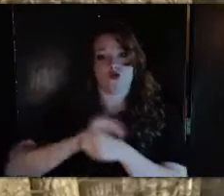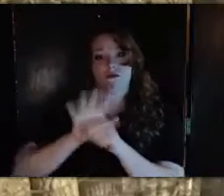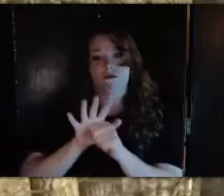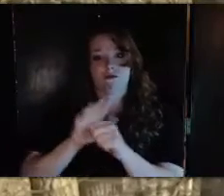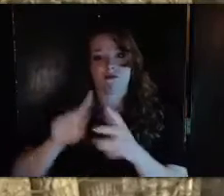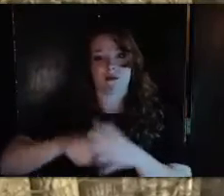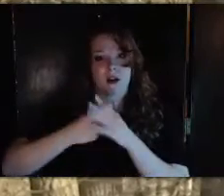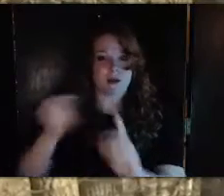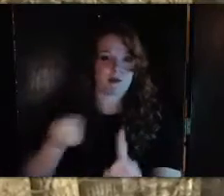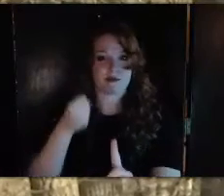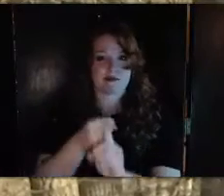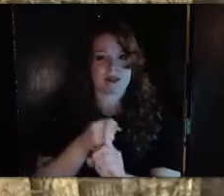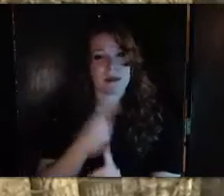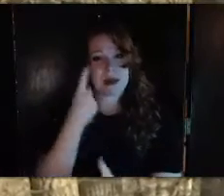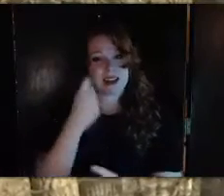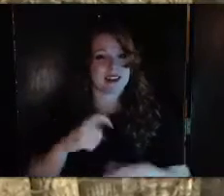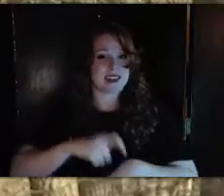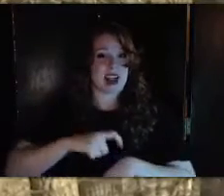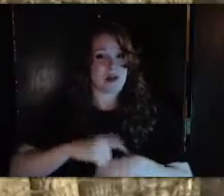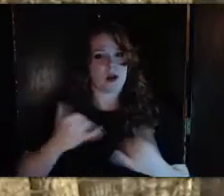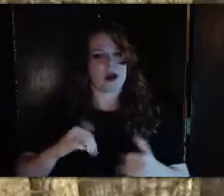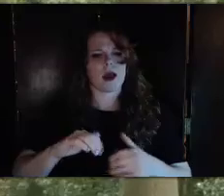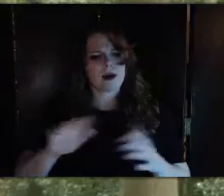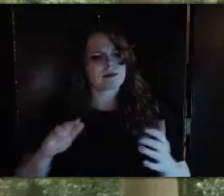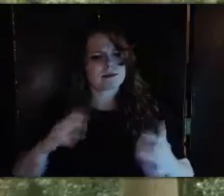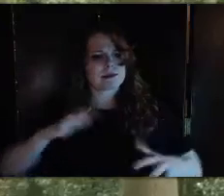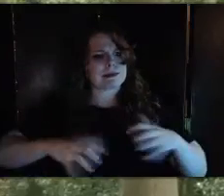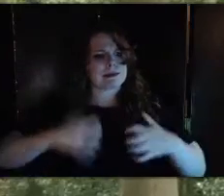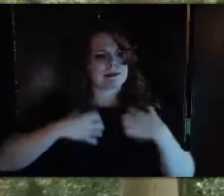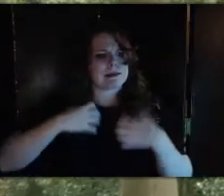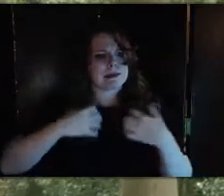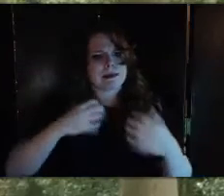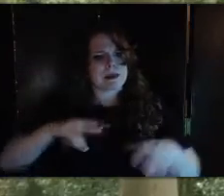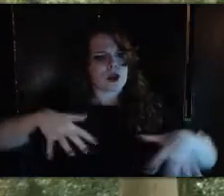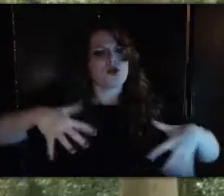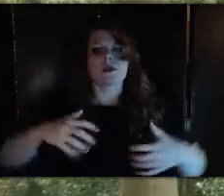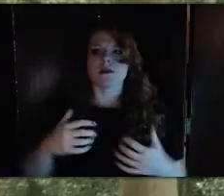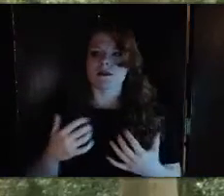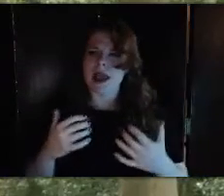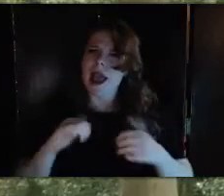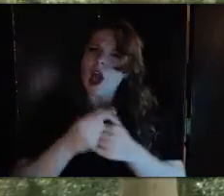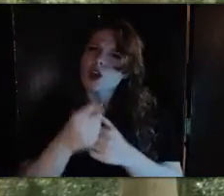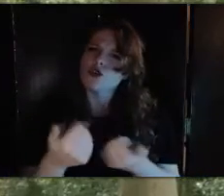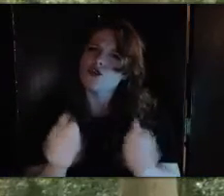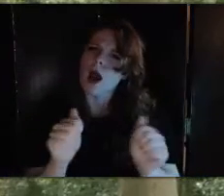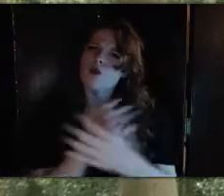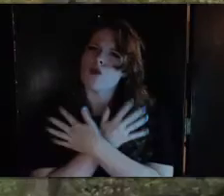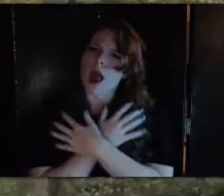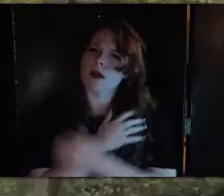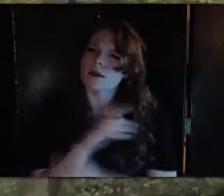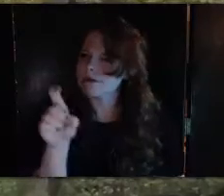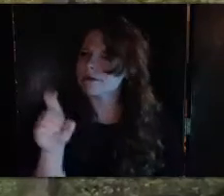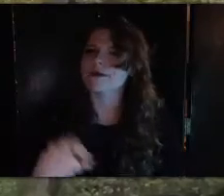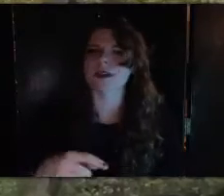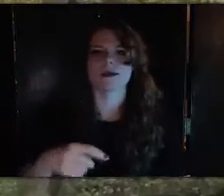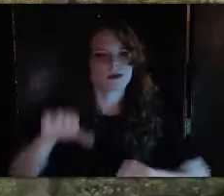the uncertain times, what are you doing to relax? Studies have found that getting outside and into nature can help.